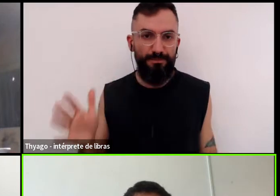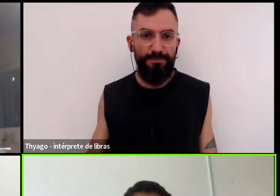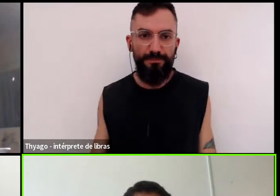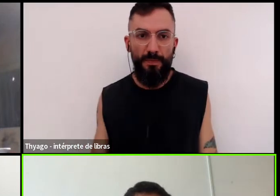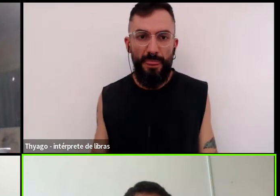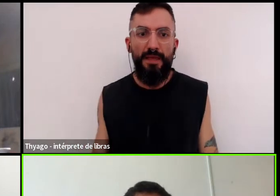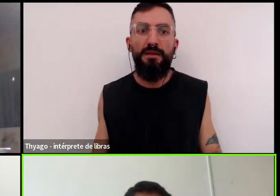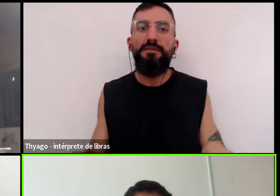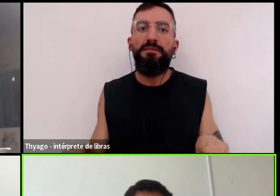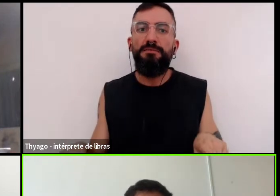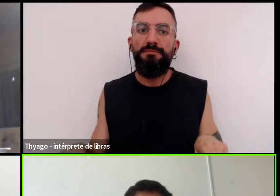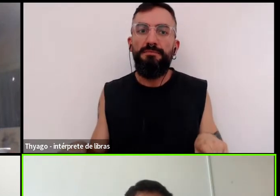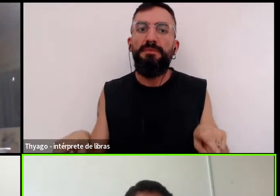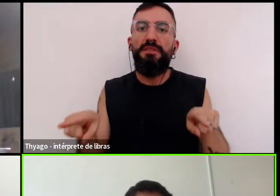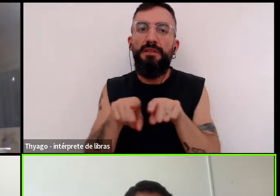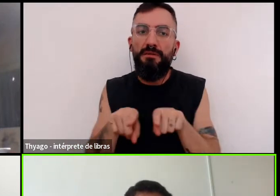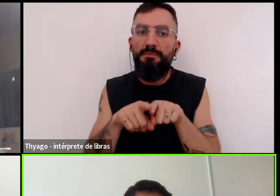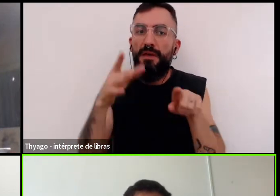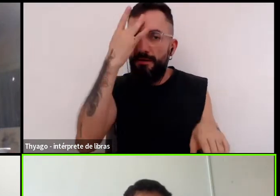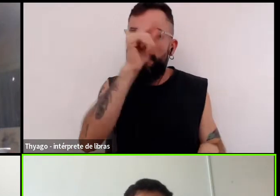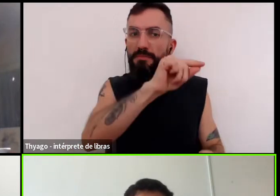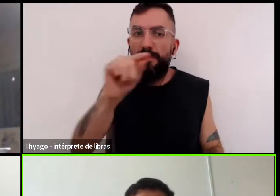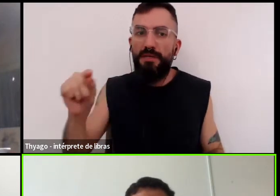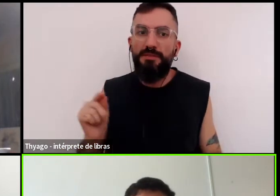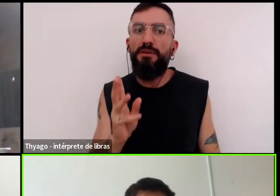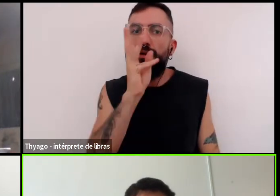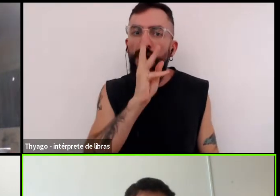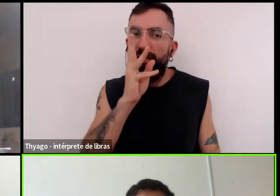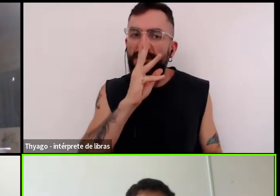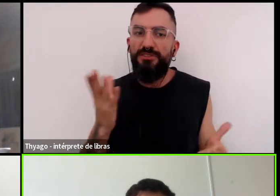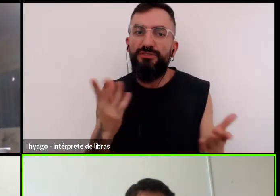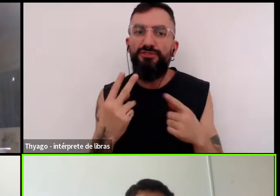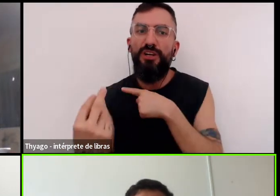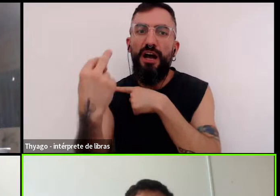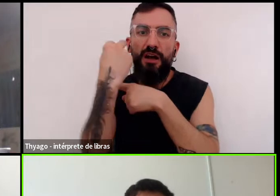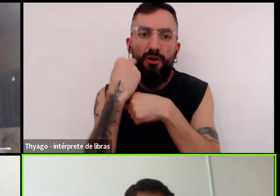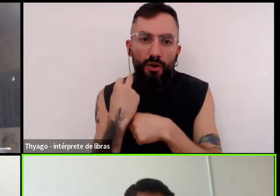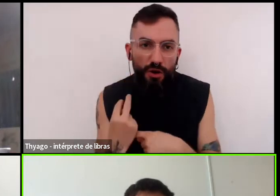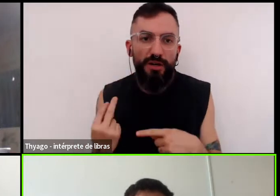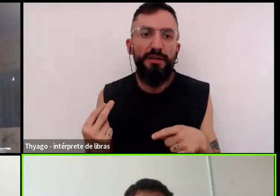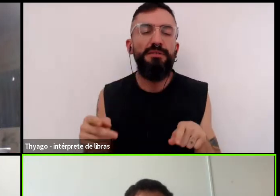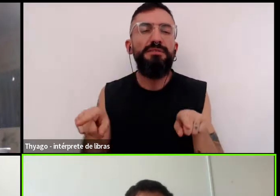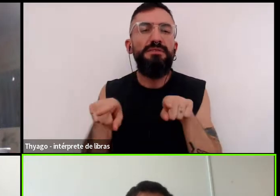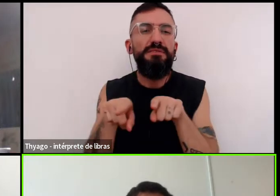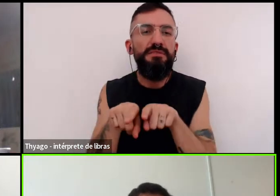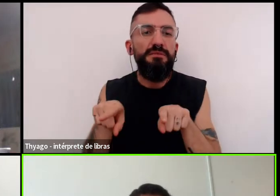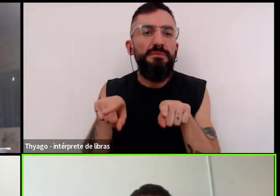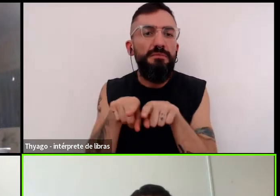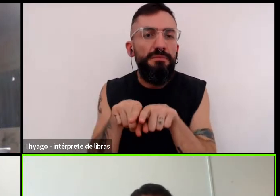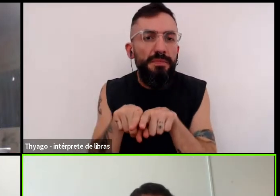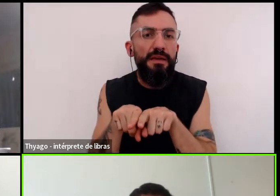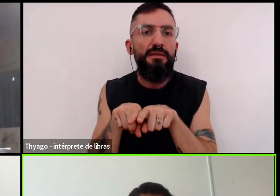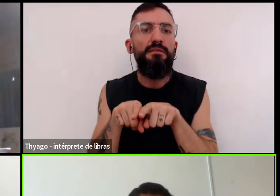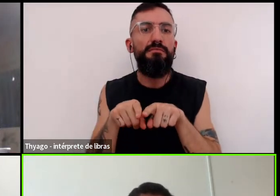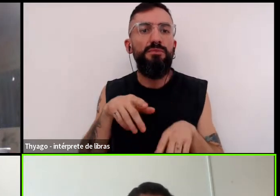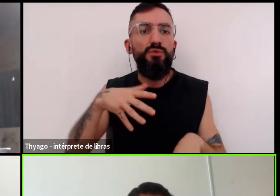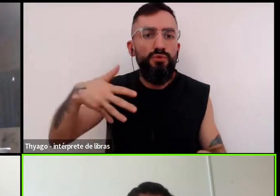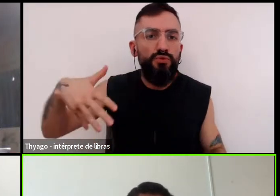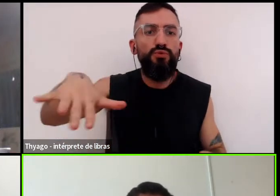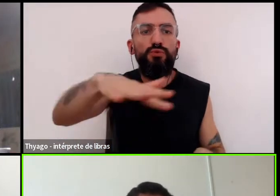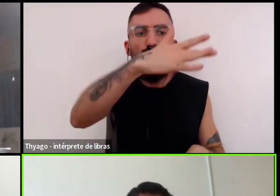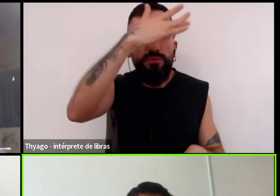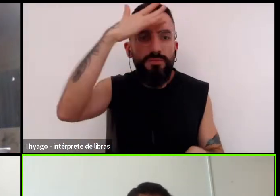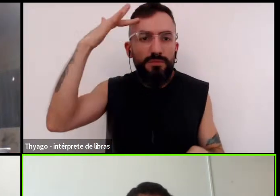The audience can write down comments and questions on the